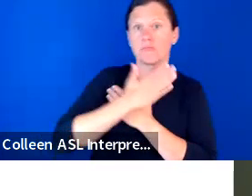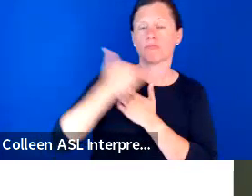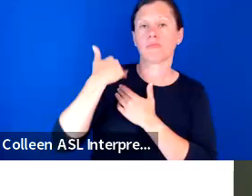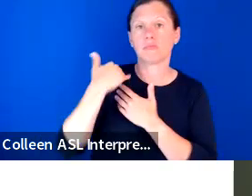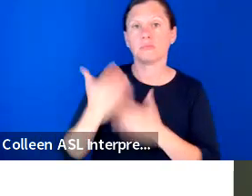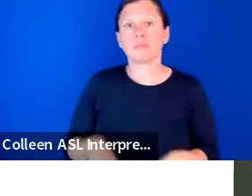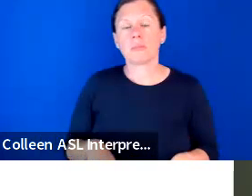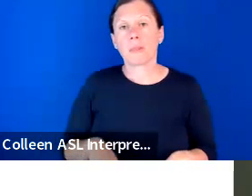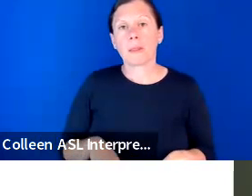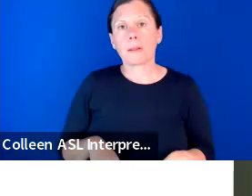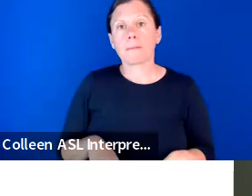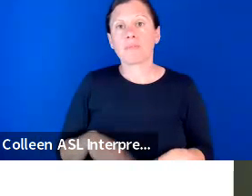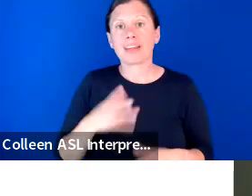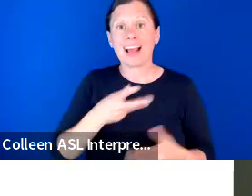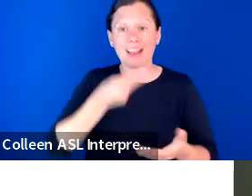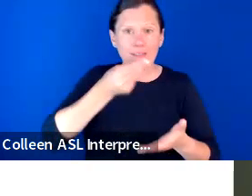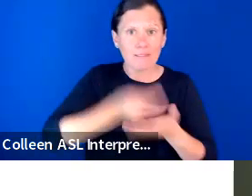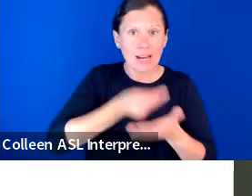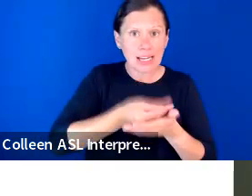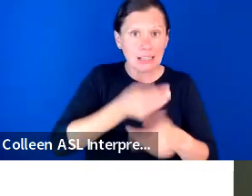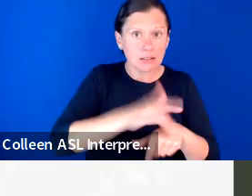remain solvent.